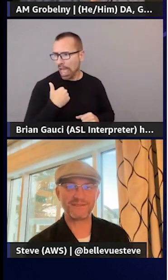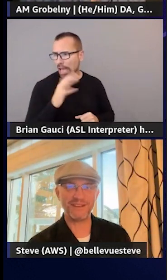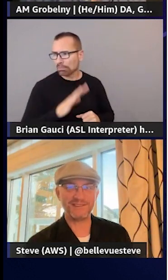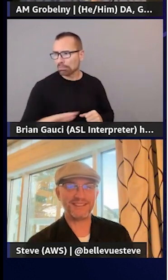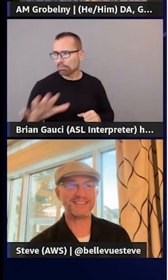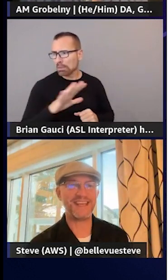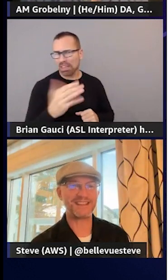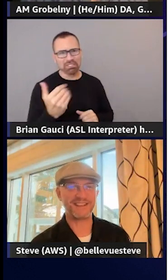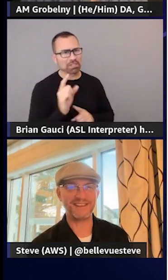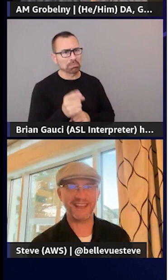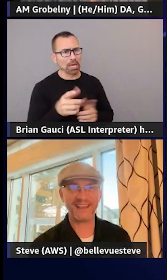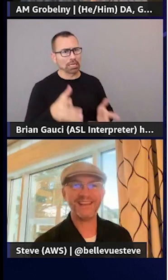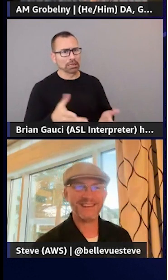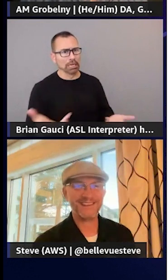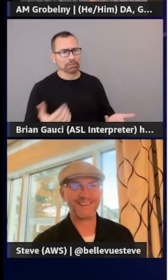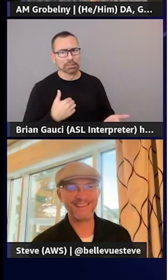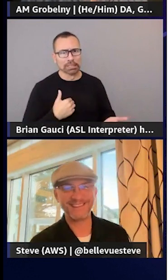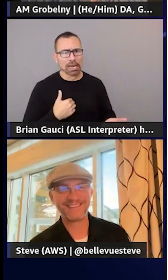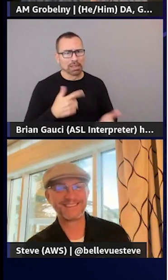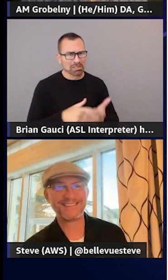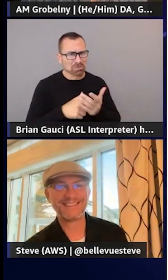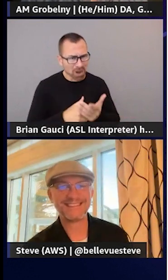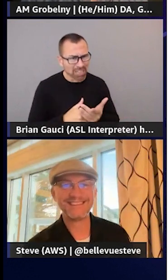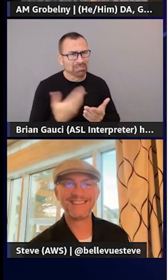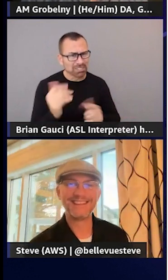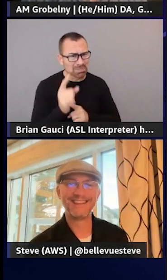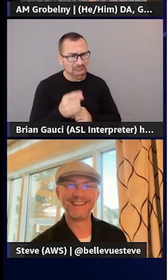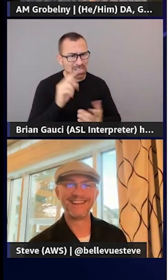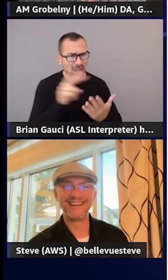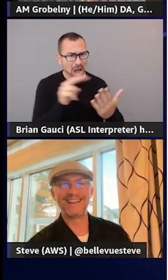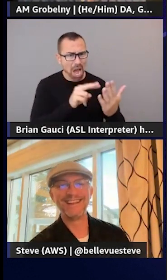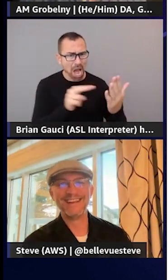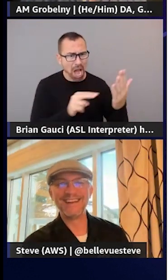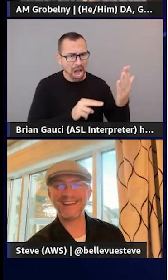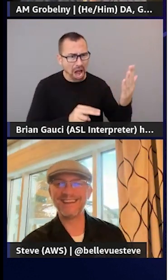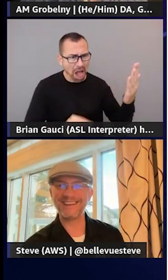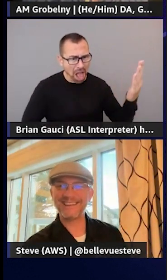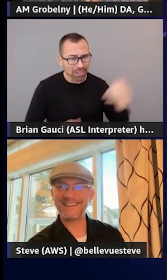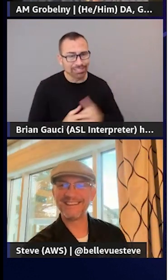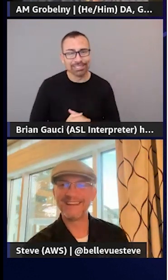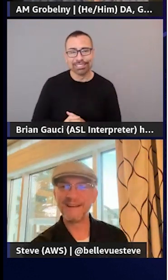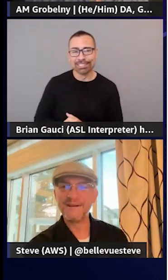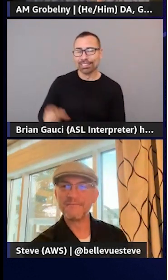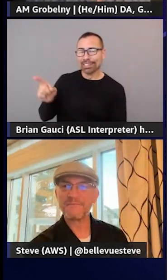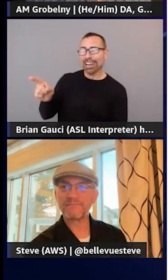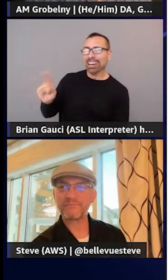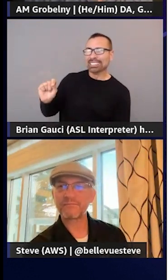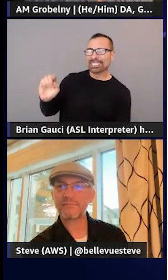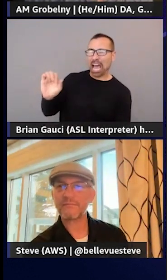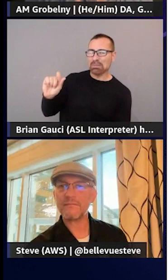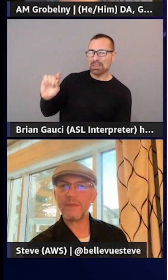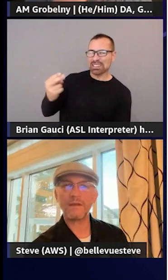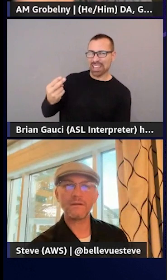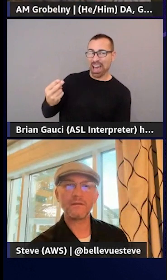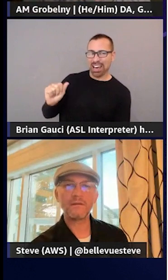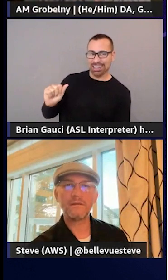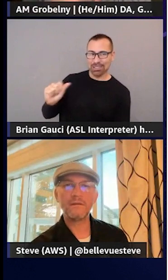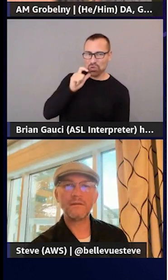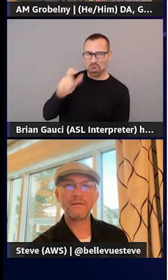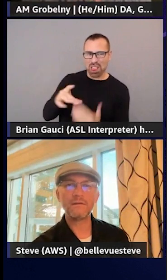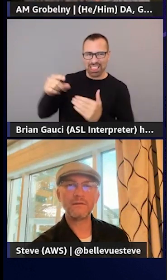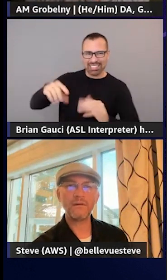enough time to read all this text, I think. Tabitha's going to be very upset with us if we take 60 minutes, I think.